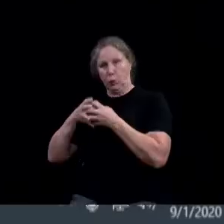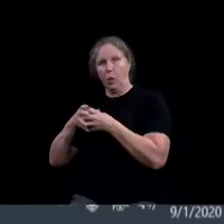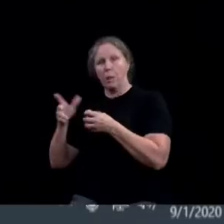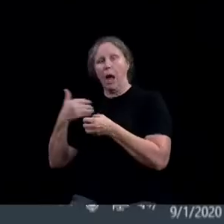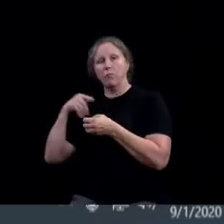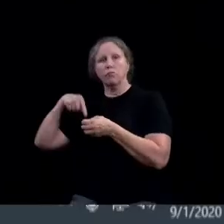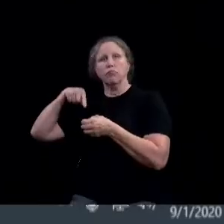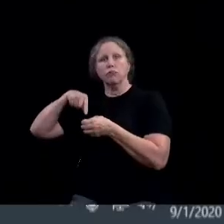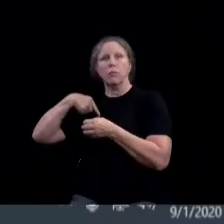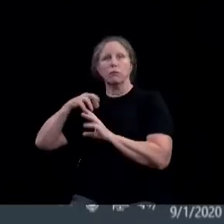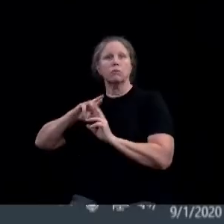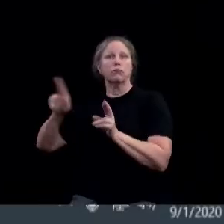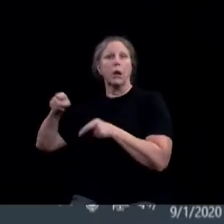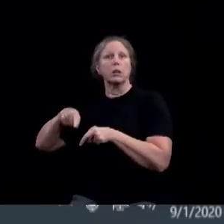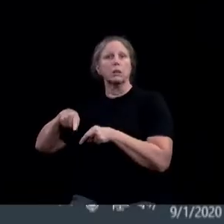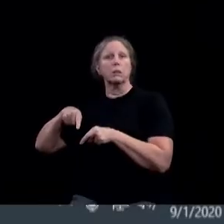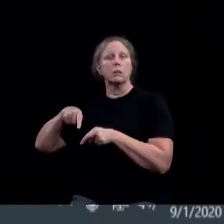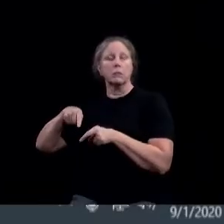Great.